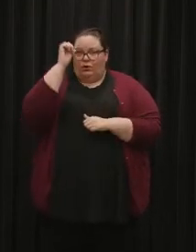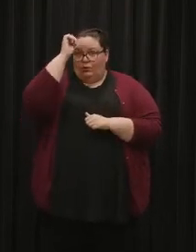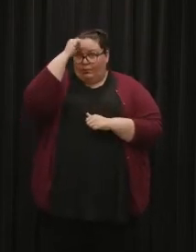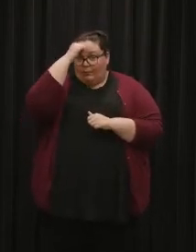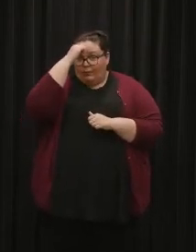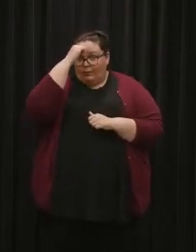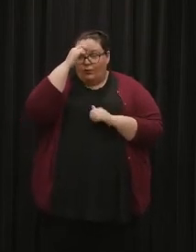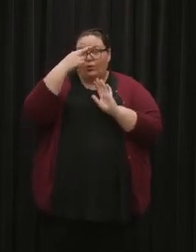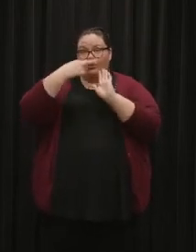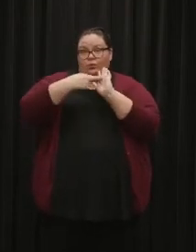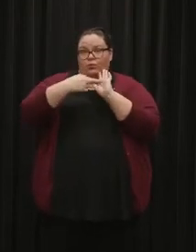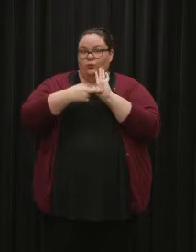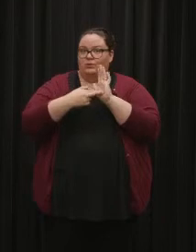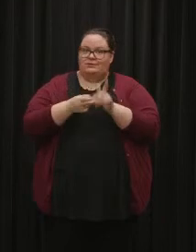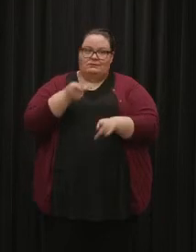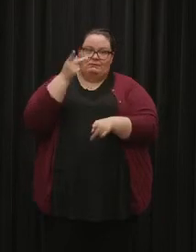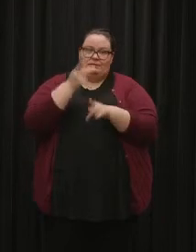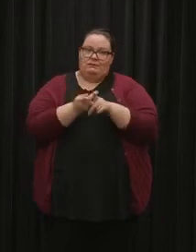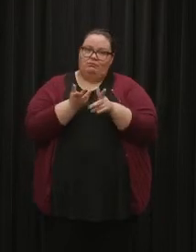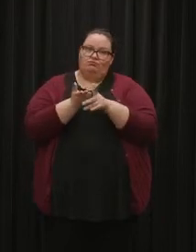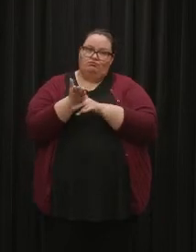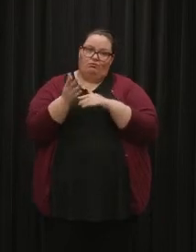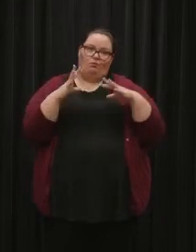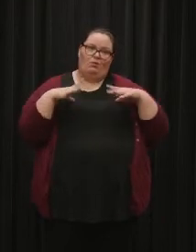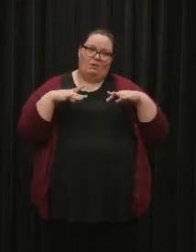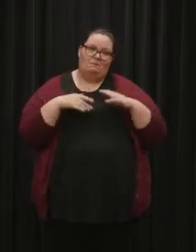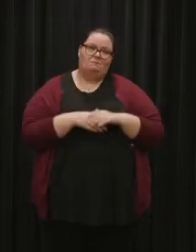that the same rules apply during the holiday season.